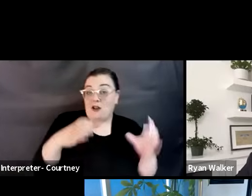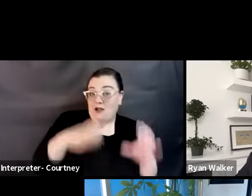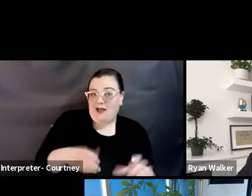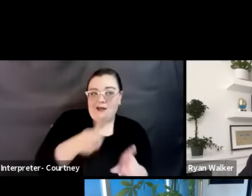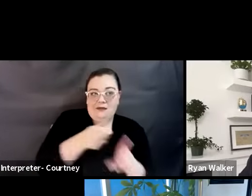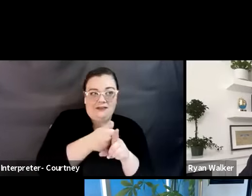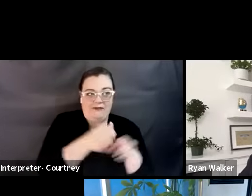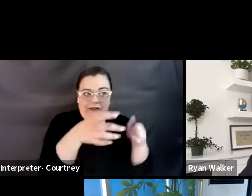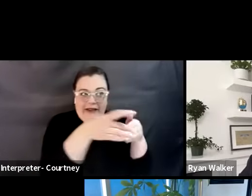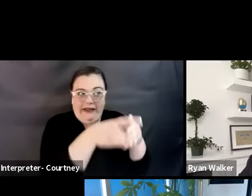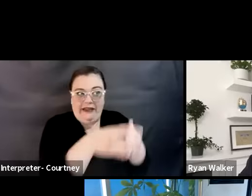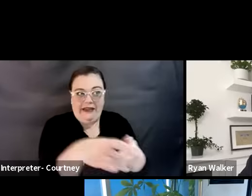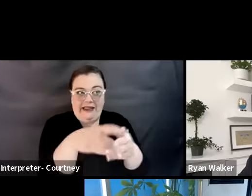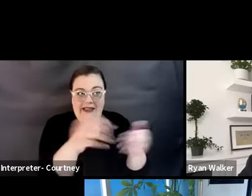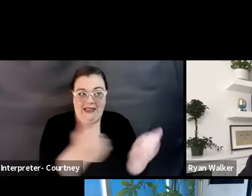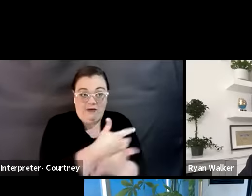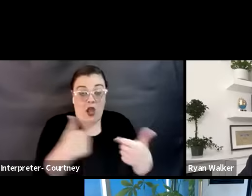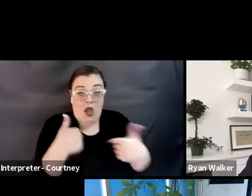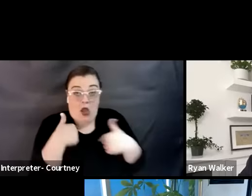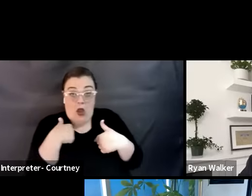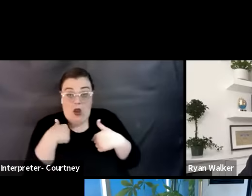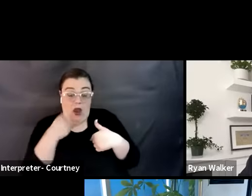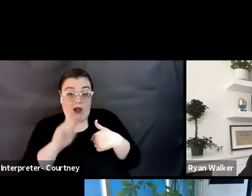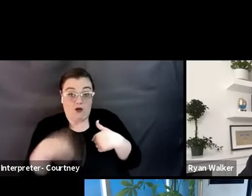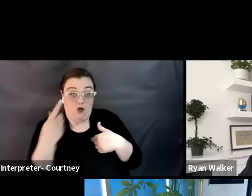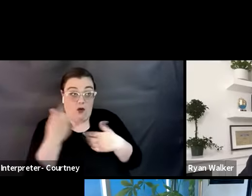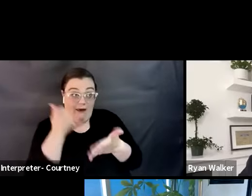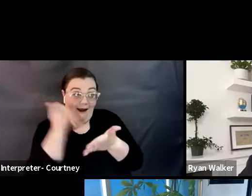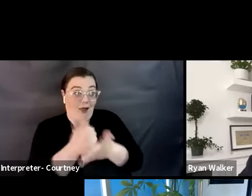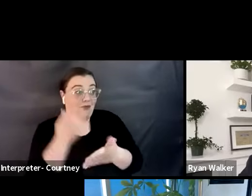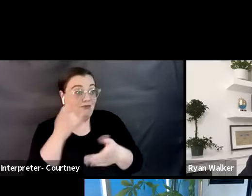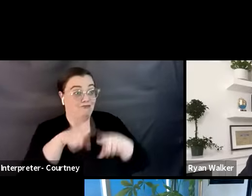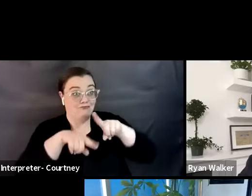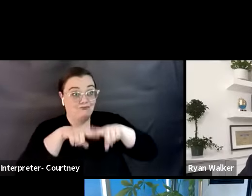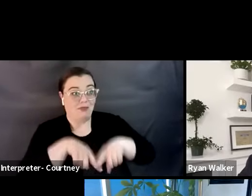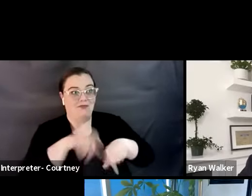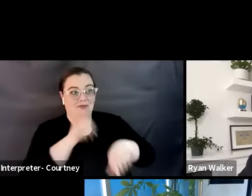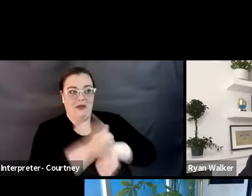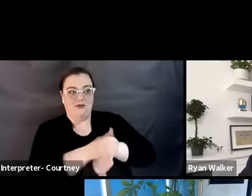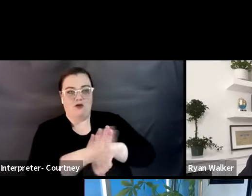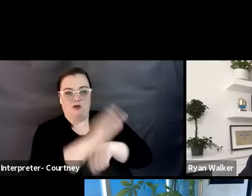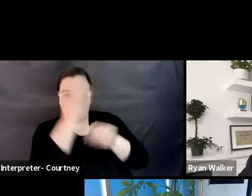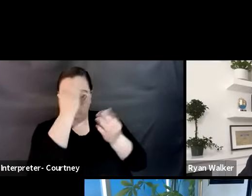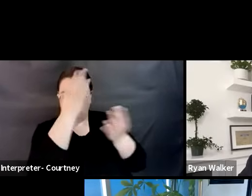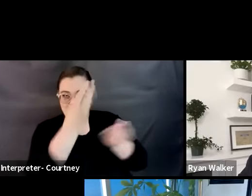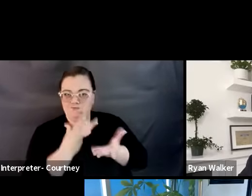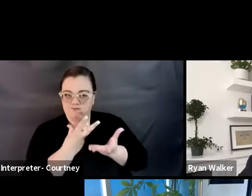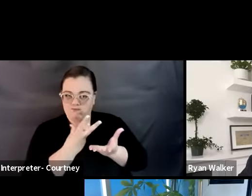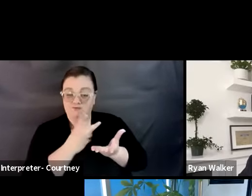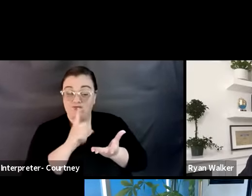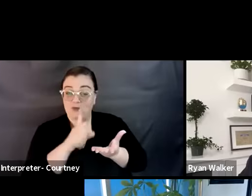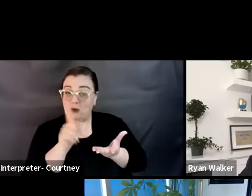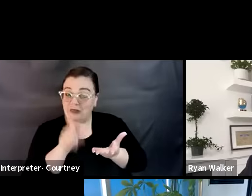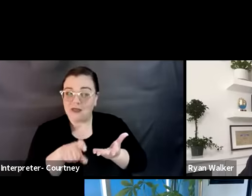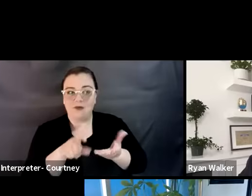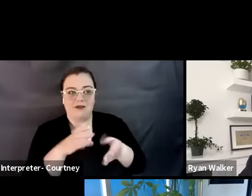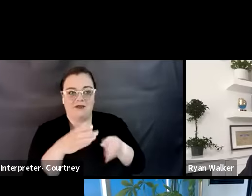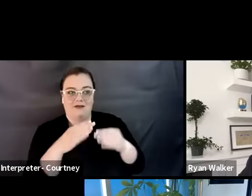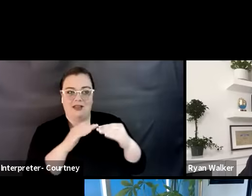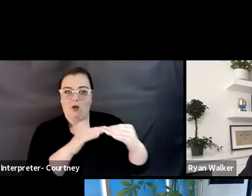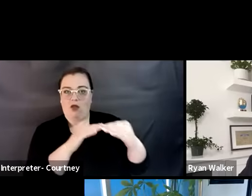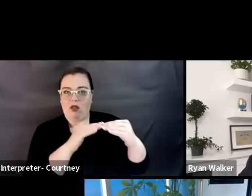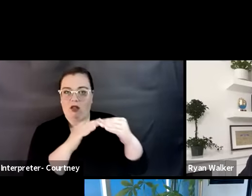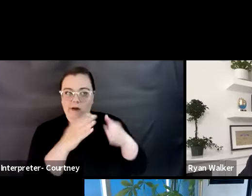the info that my client gives me. So, it needs to be kind of that equal share of commitment in kind